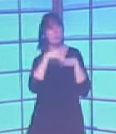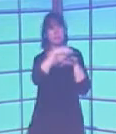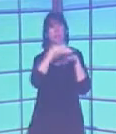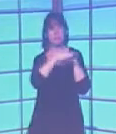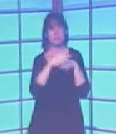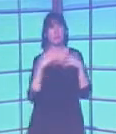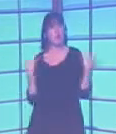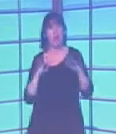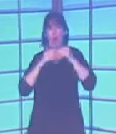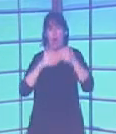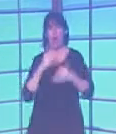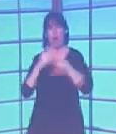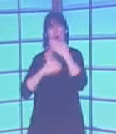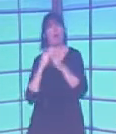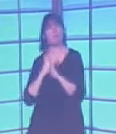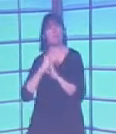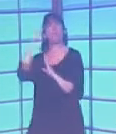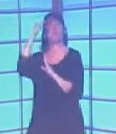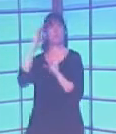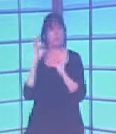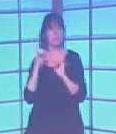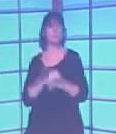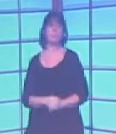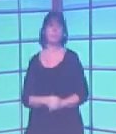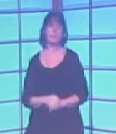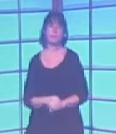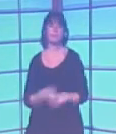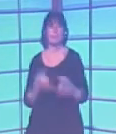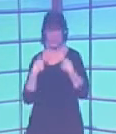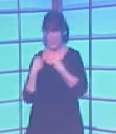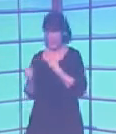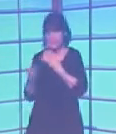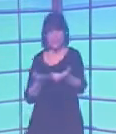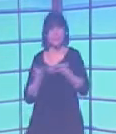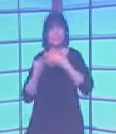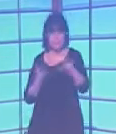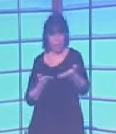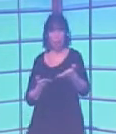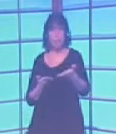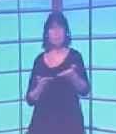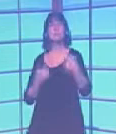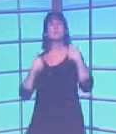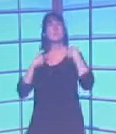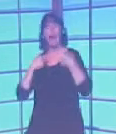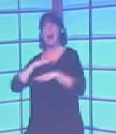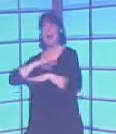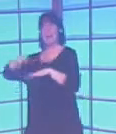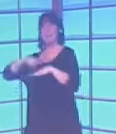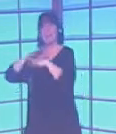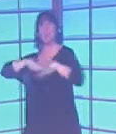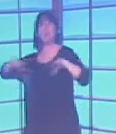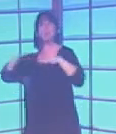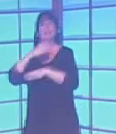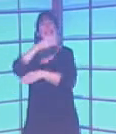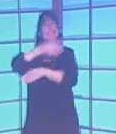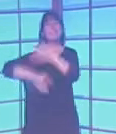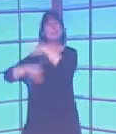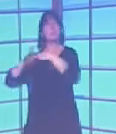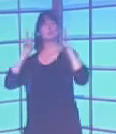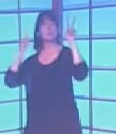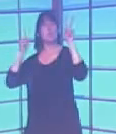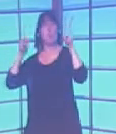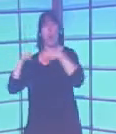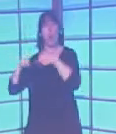forward. Finally, by offering these services, it has helped raise the profile of our National Disabled Supporters